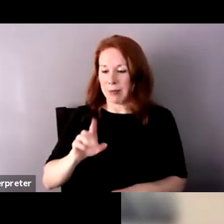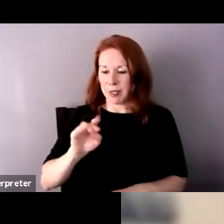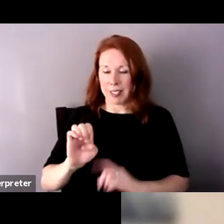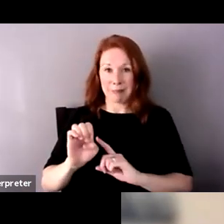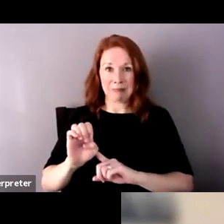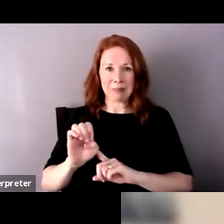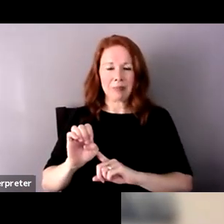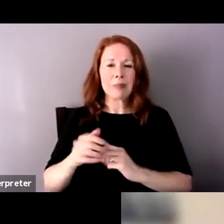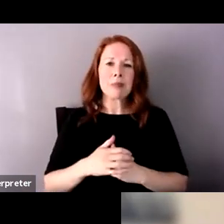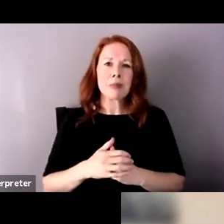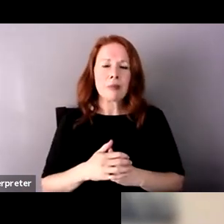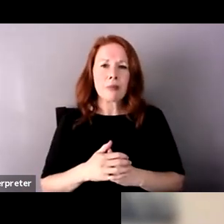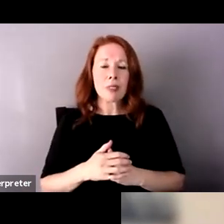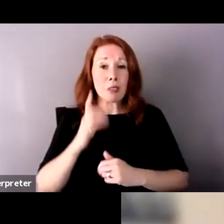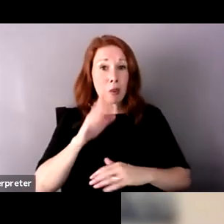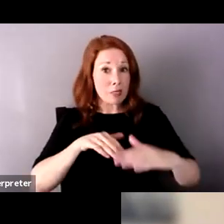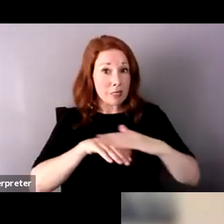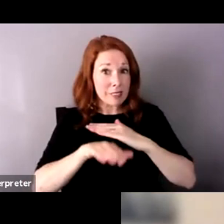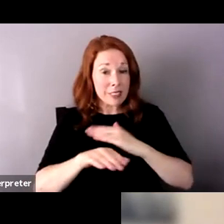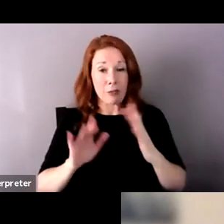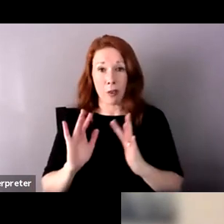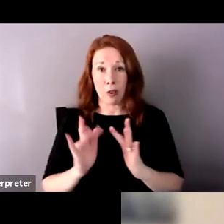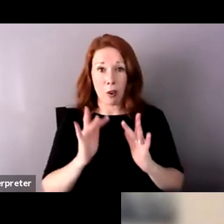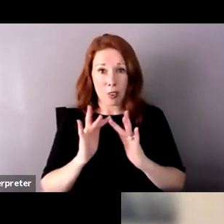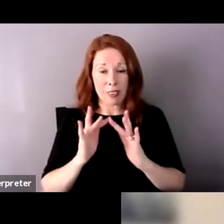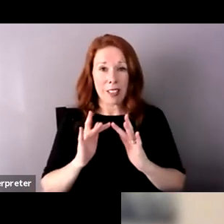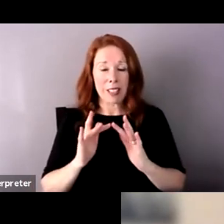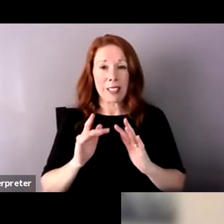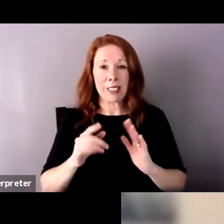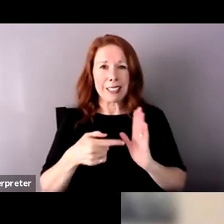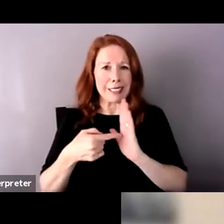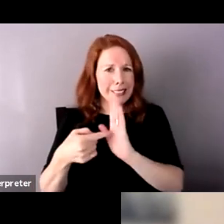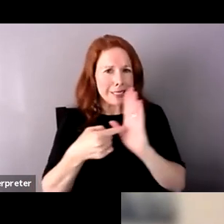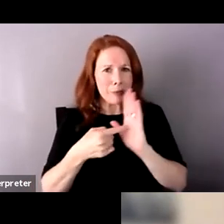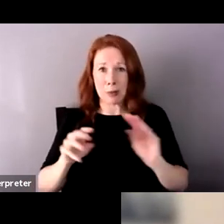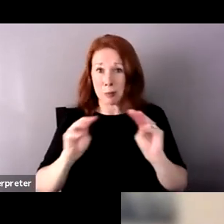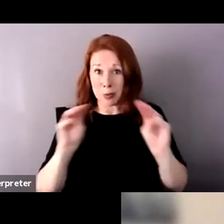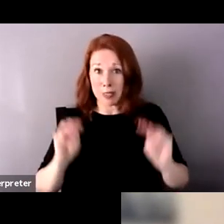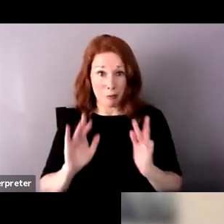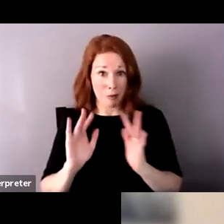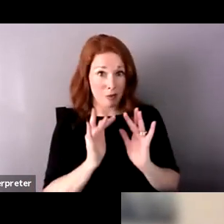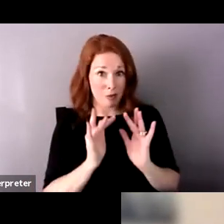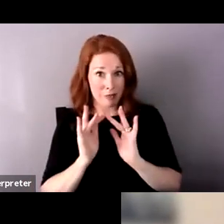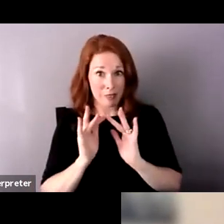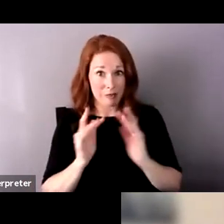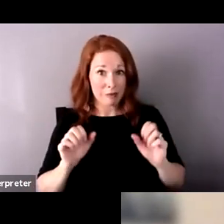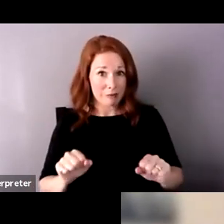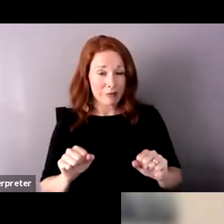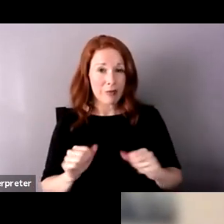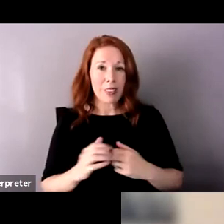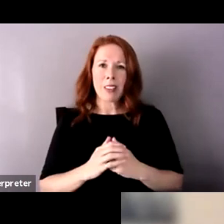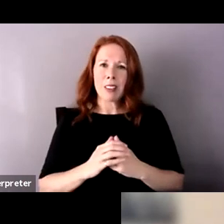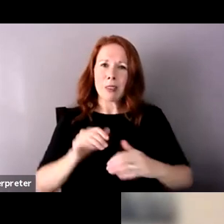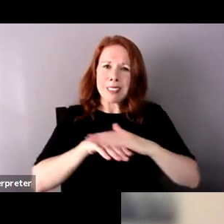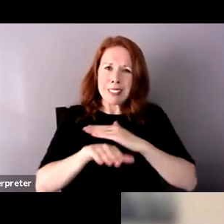asking about extending accessibility to online exhibits and museums. What should one consider in regards to